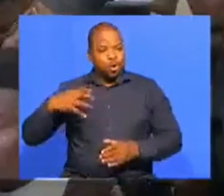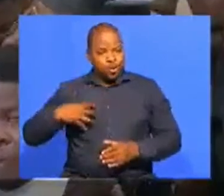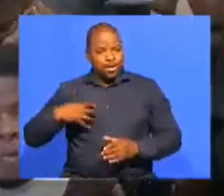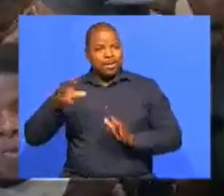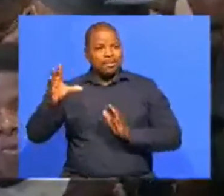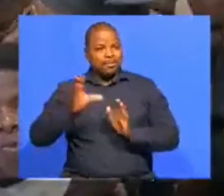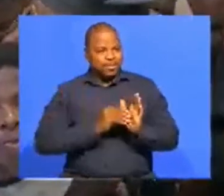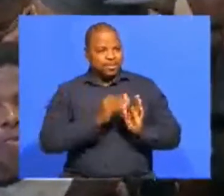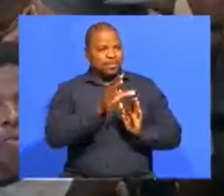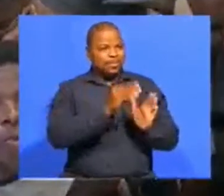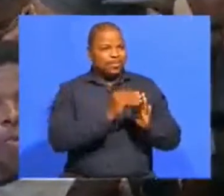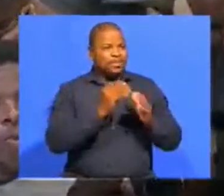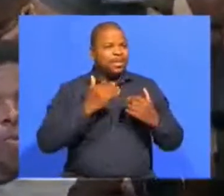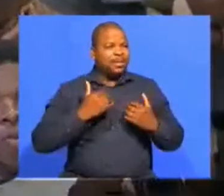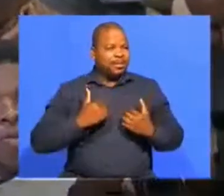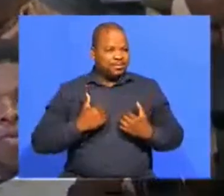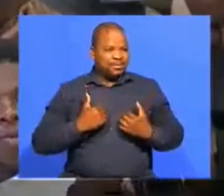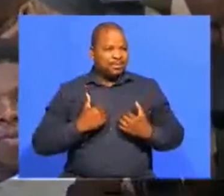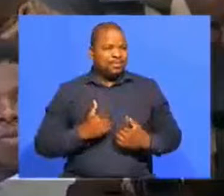participating.